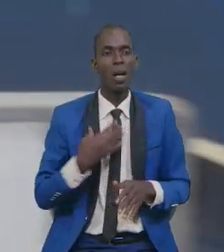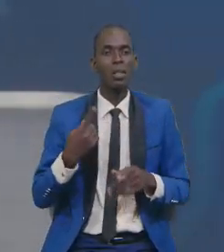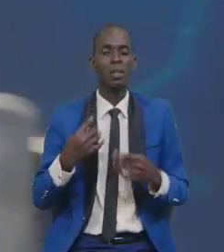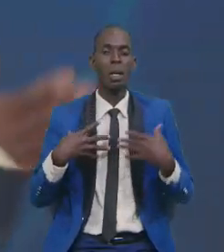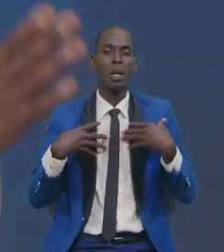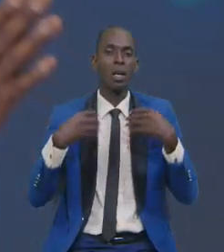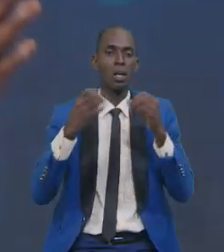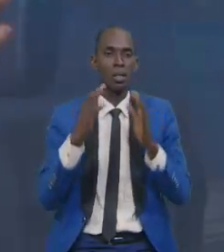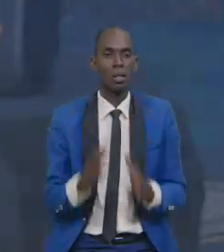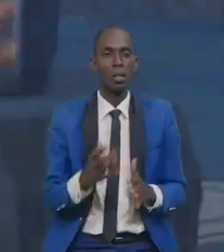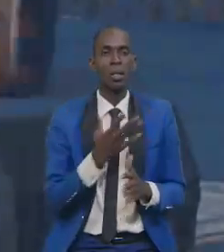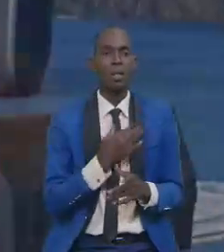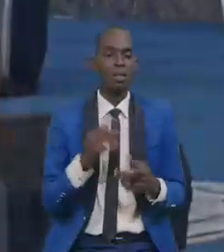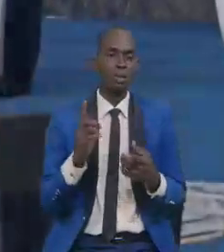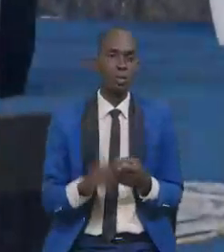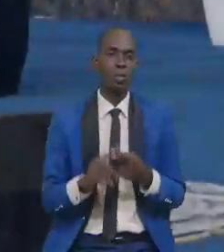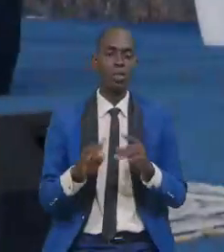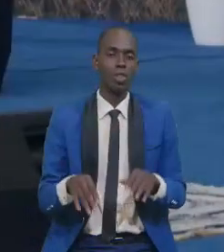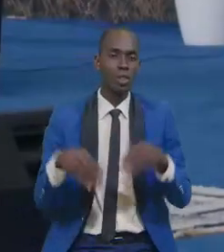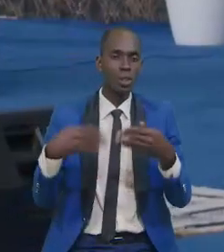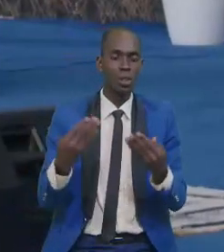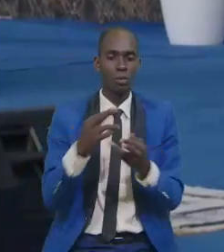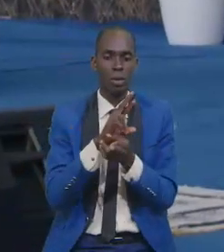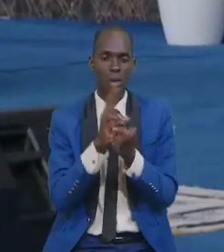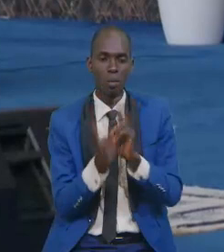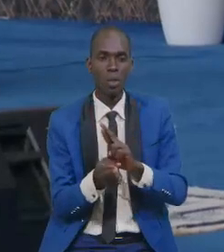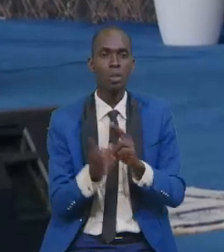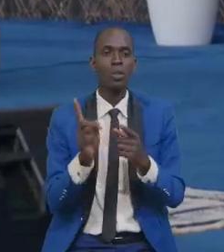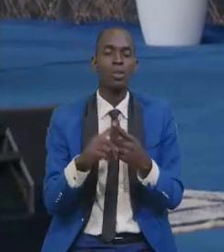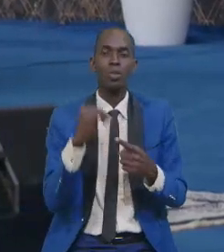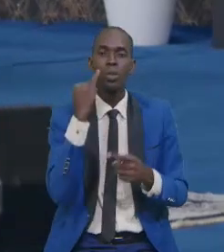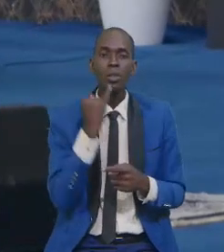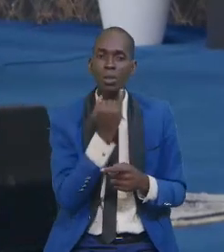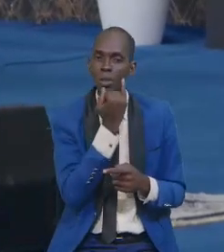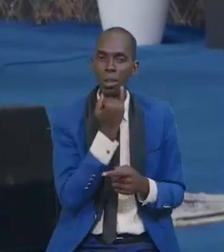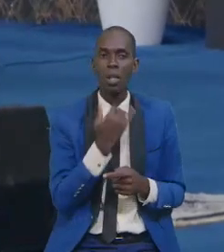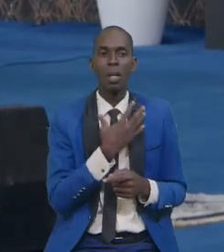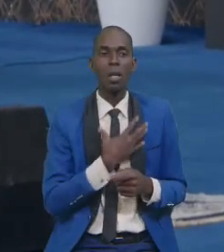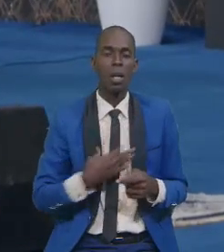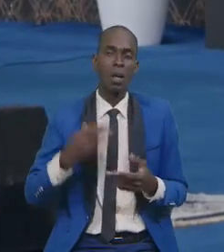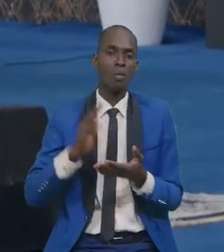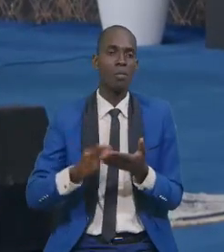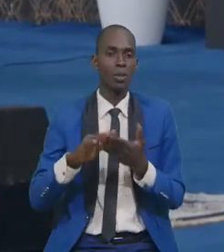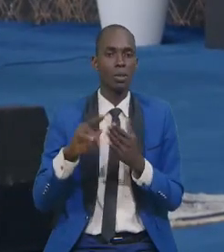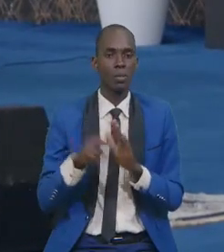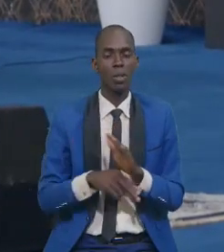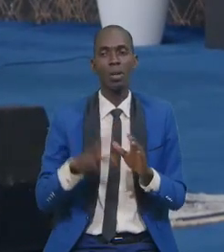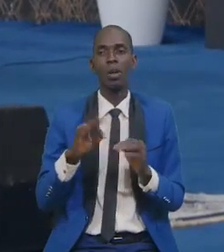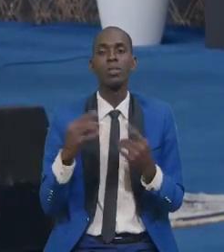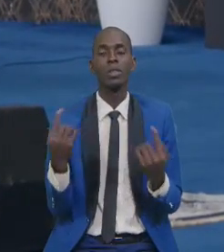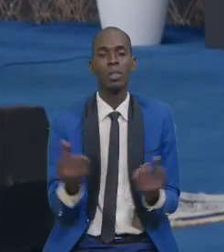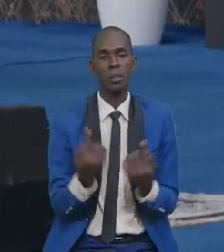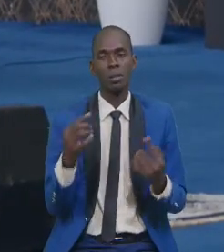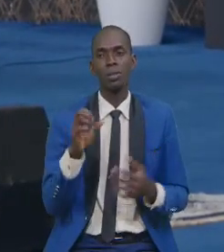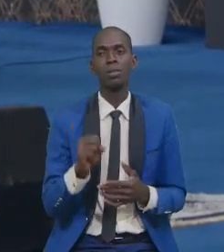to give repentance to Israel and forgiveness of